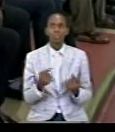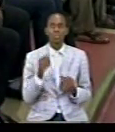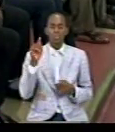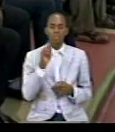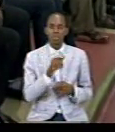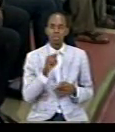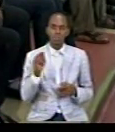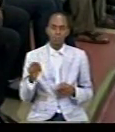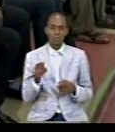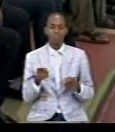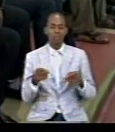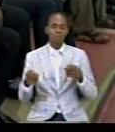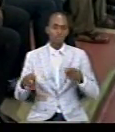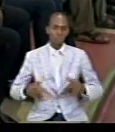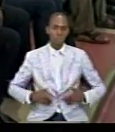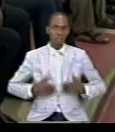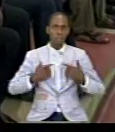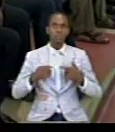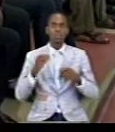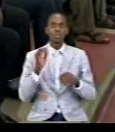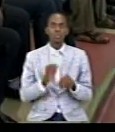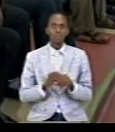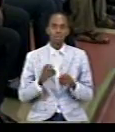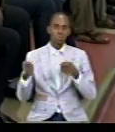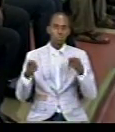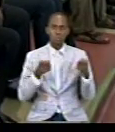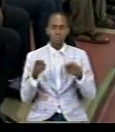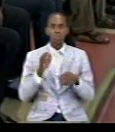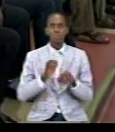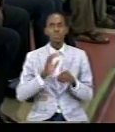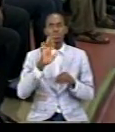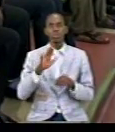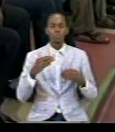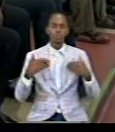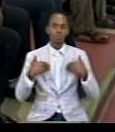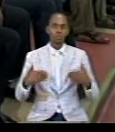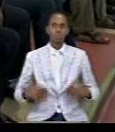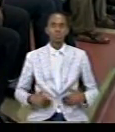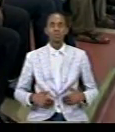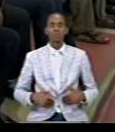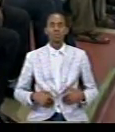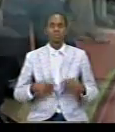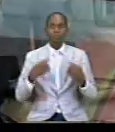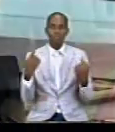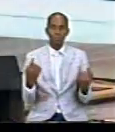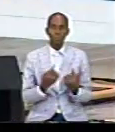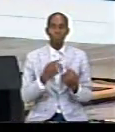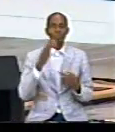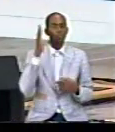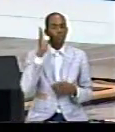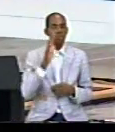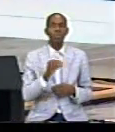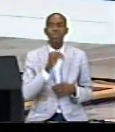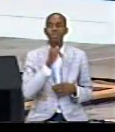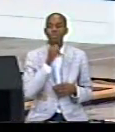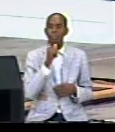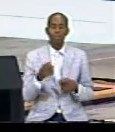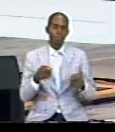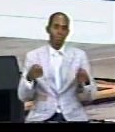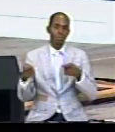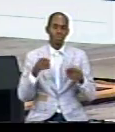therefore reign in your mortal body. Sin will not reign in your